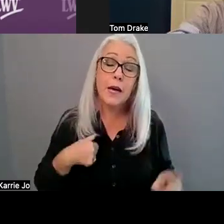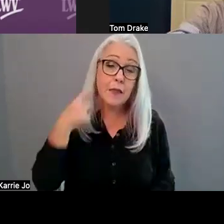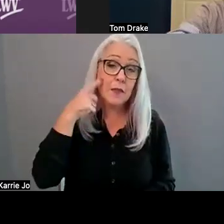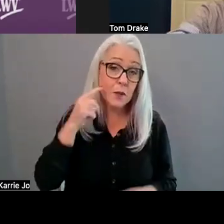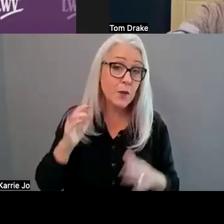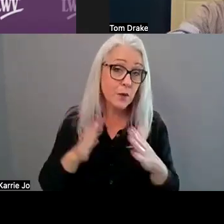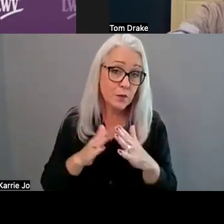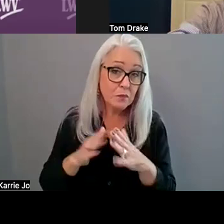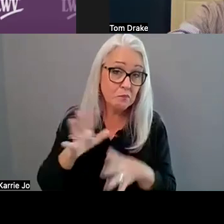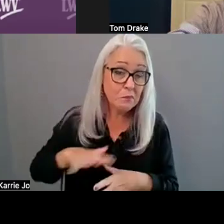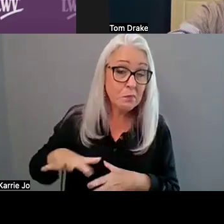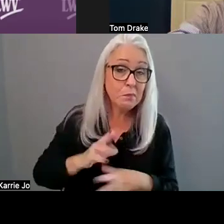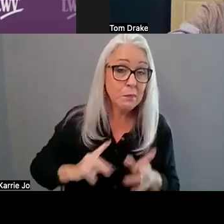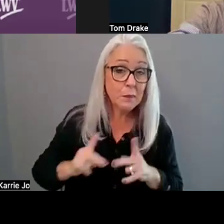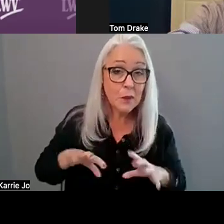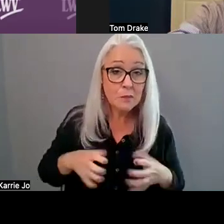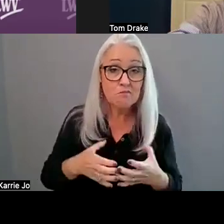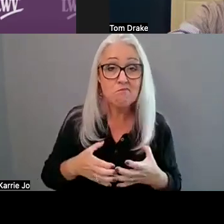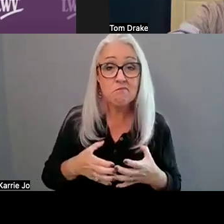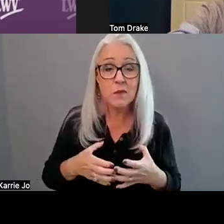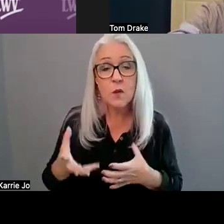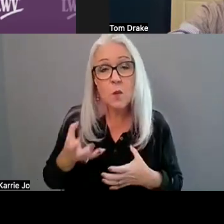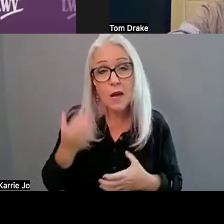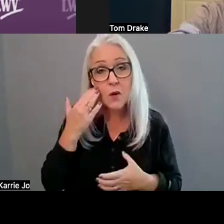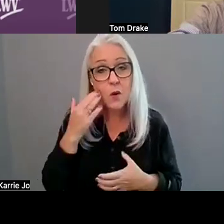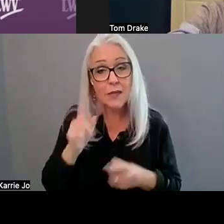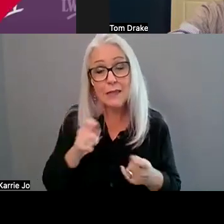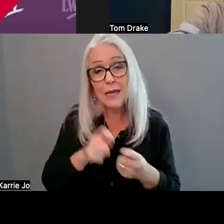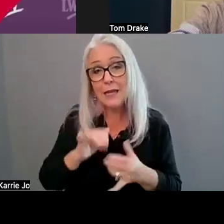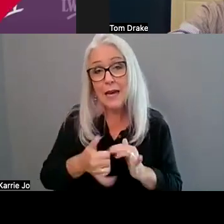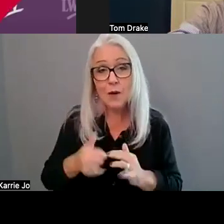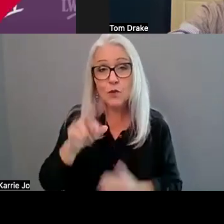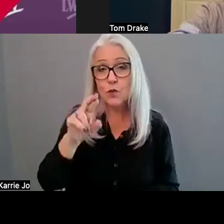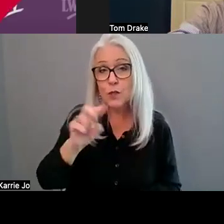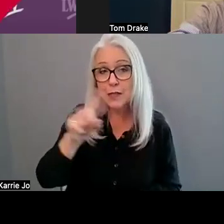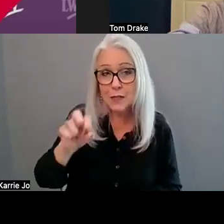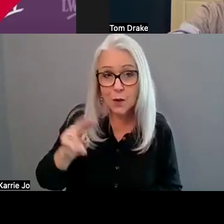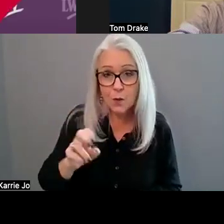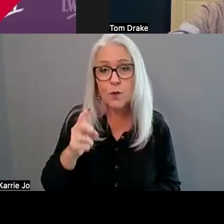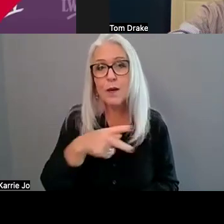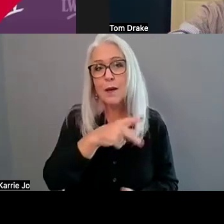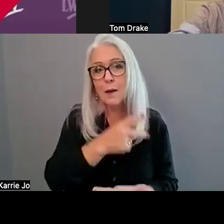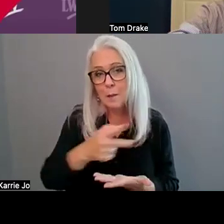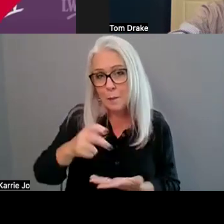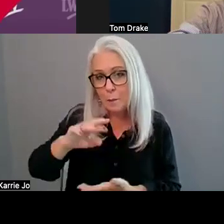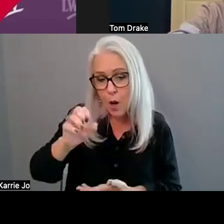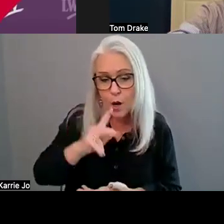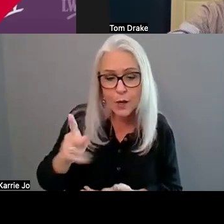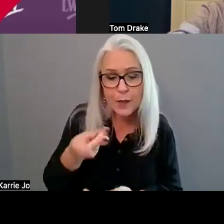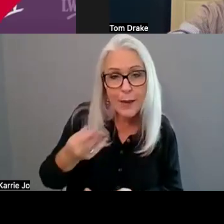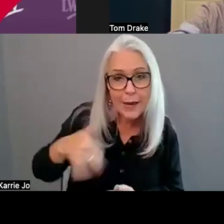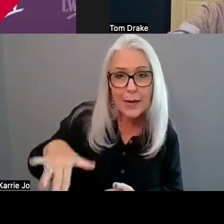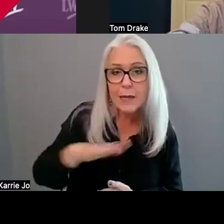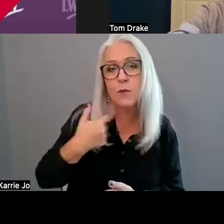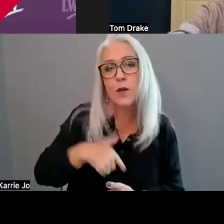actually fairly aligned on how they want to rezone it. We want to preserve views. We want parkland along the waterfront, and we want a living